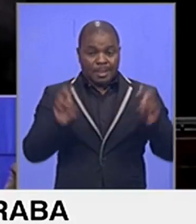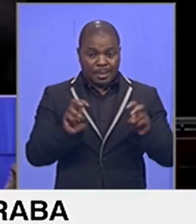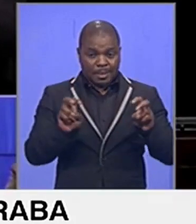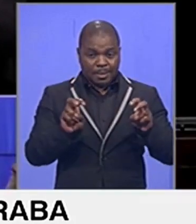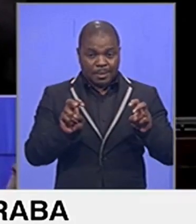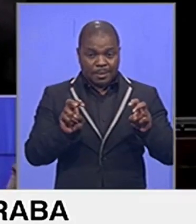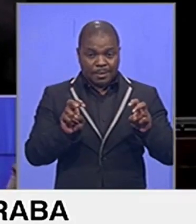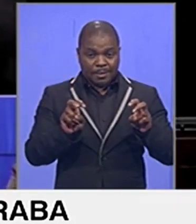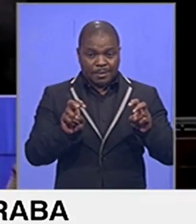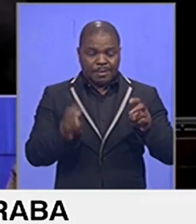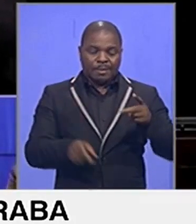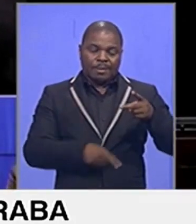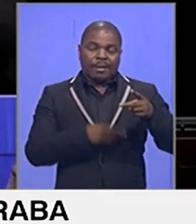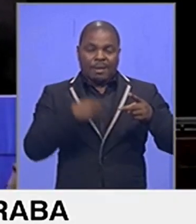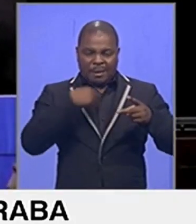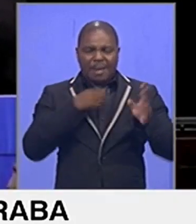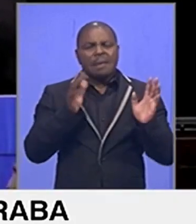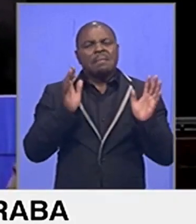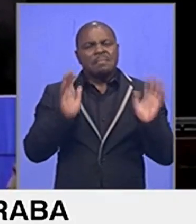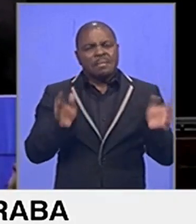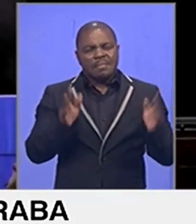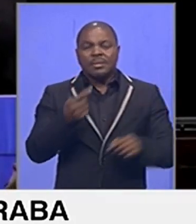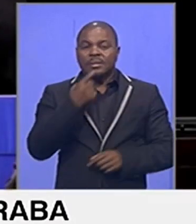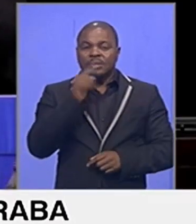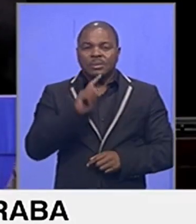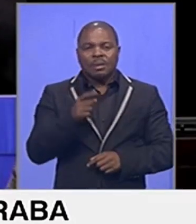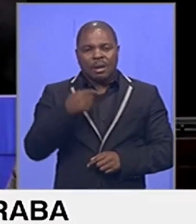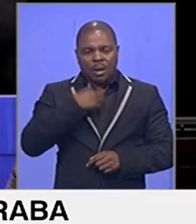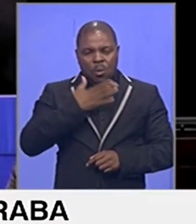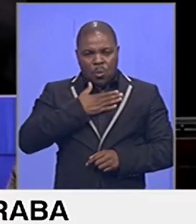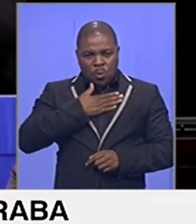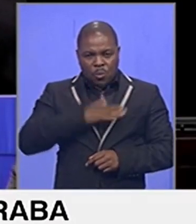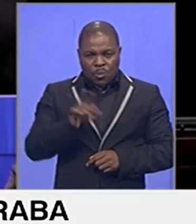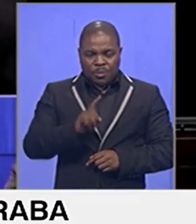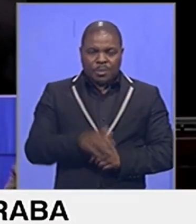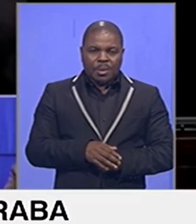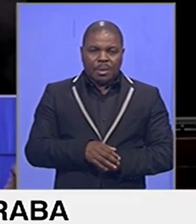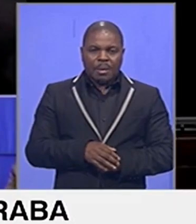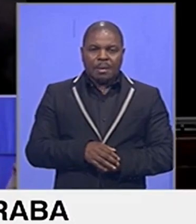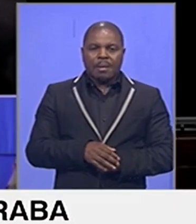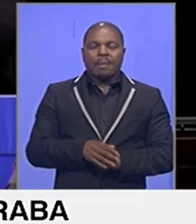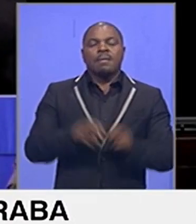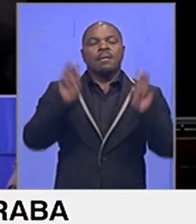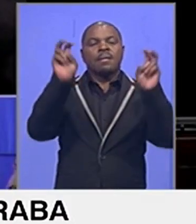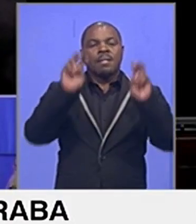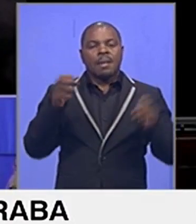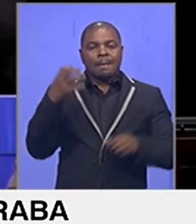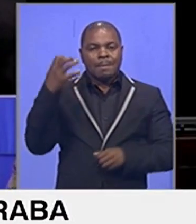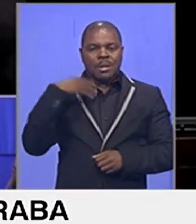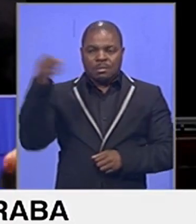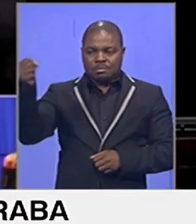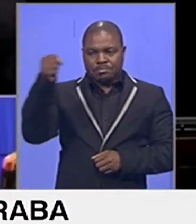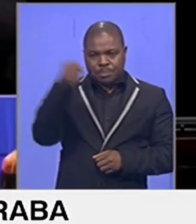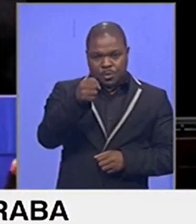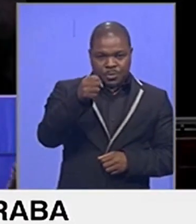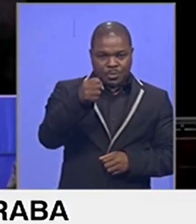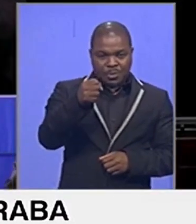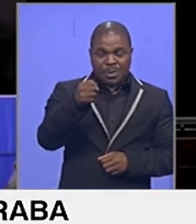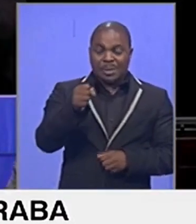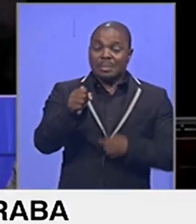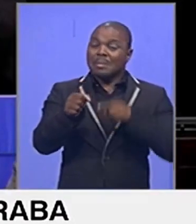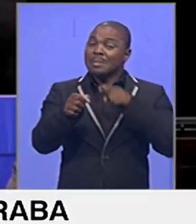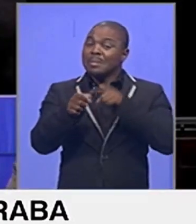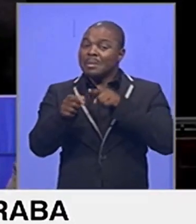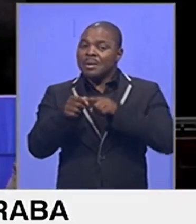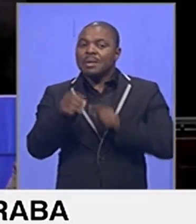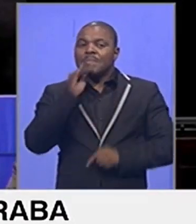electricity, and I did say that I would like to appoint a Minister of Electricity, which would